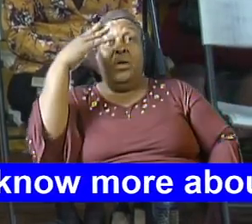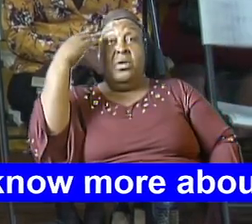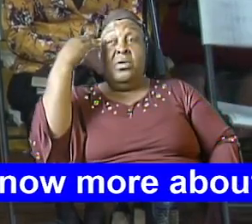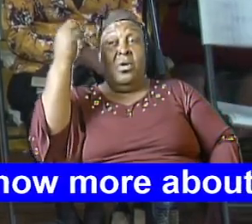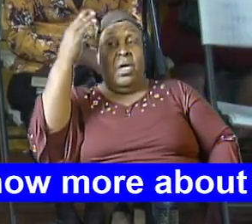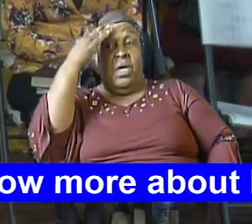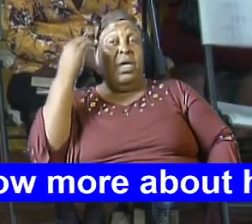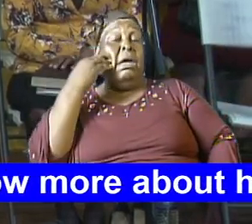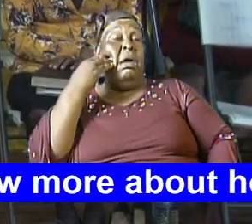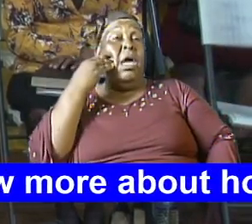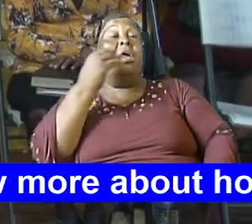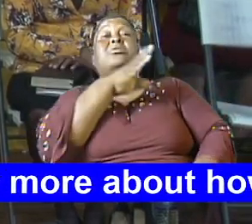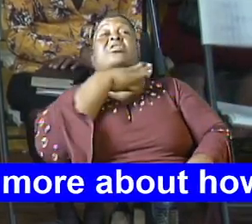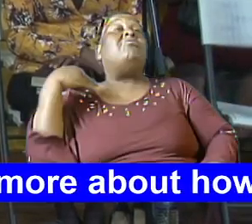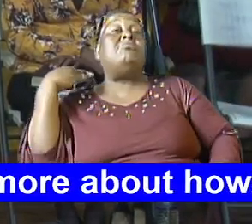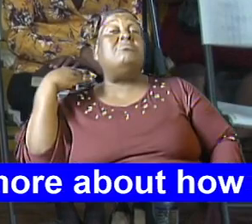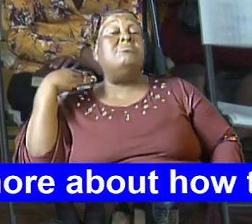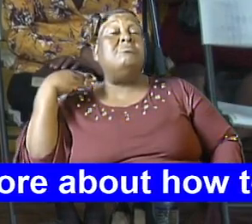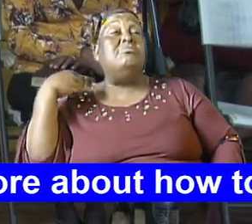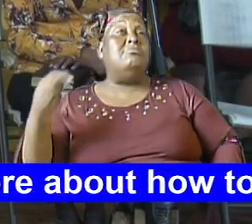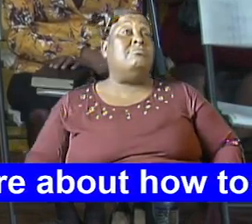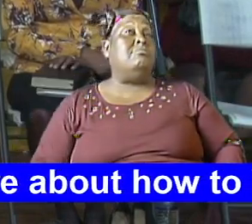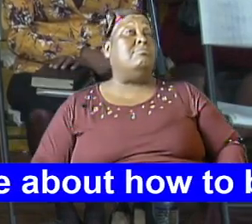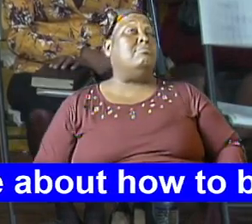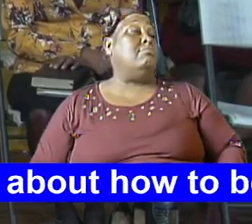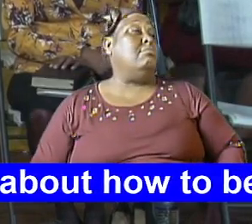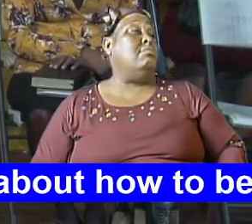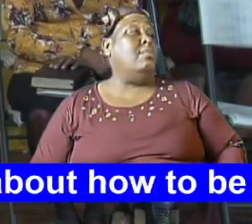head gone.